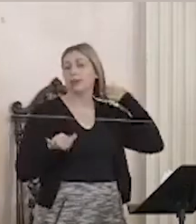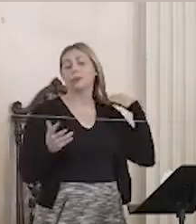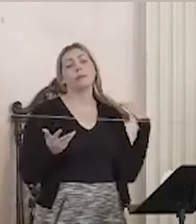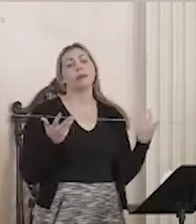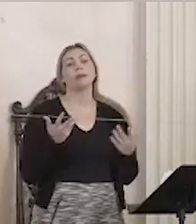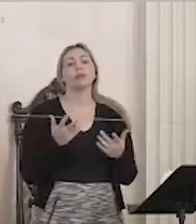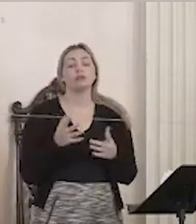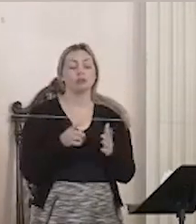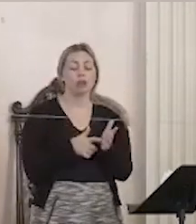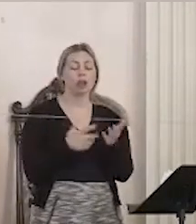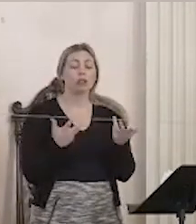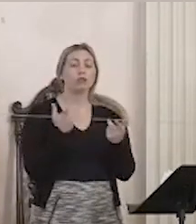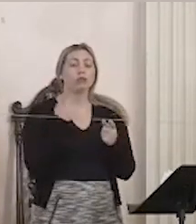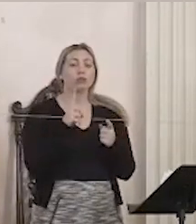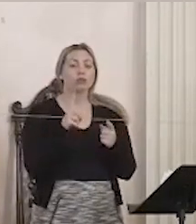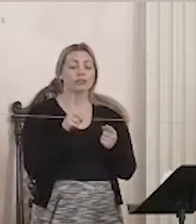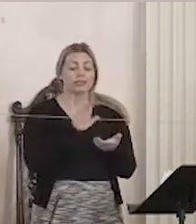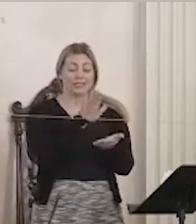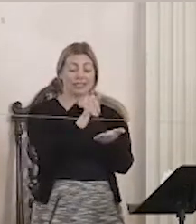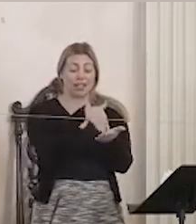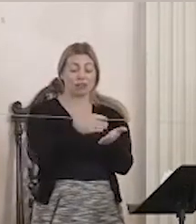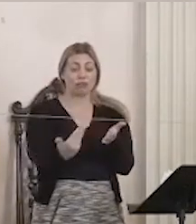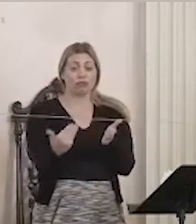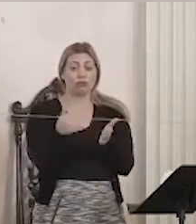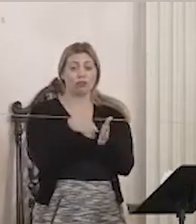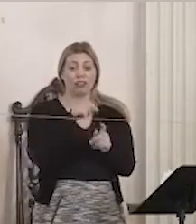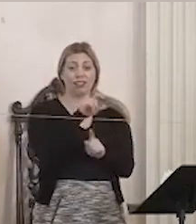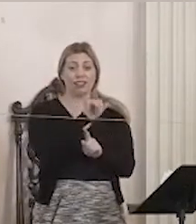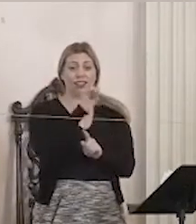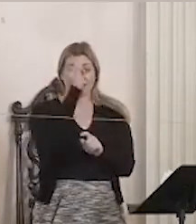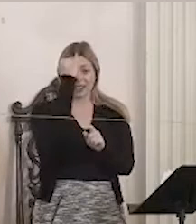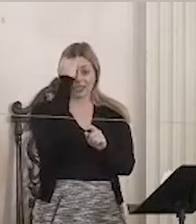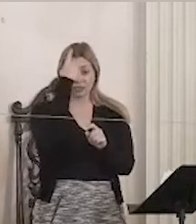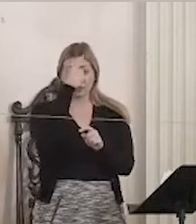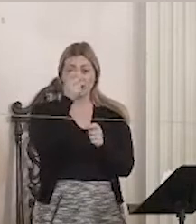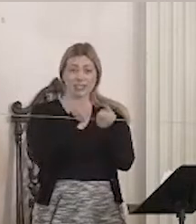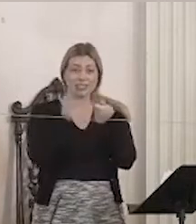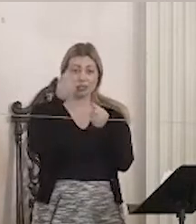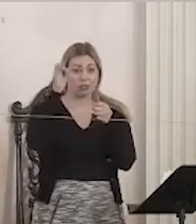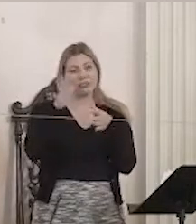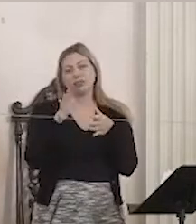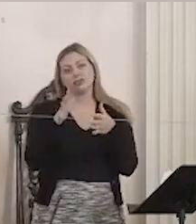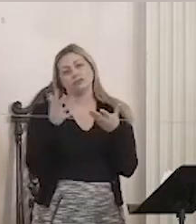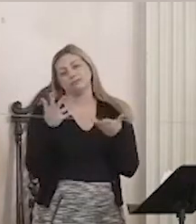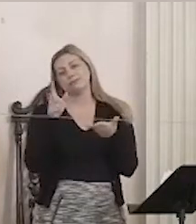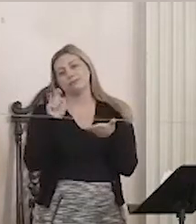a decentering of the old idea of senior minister.